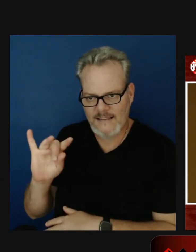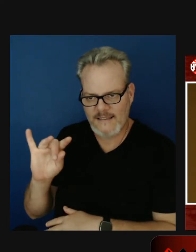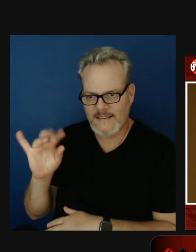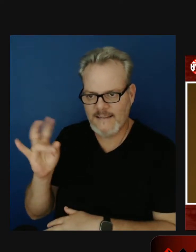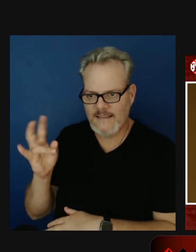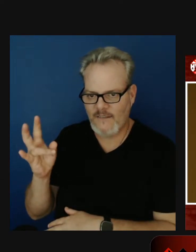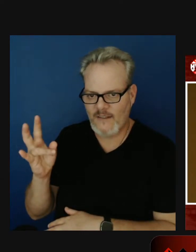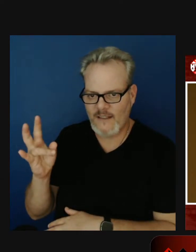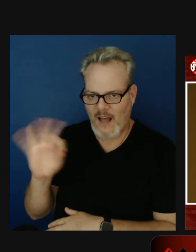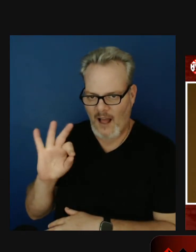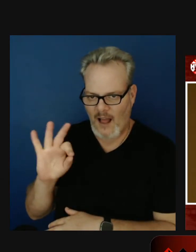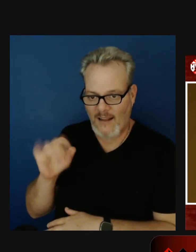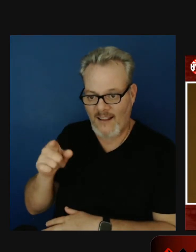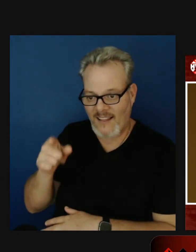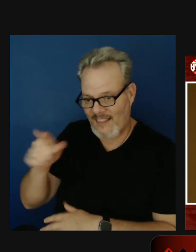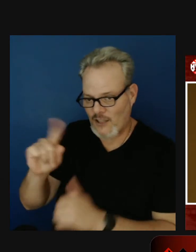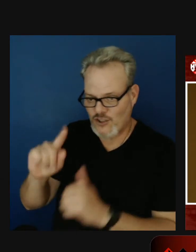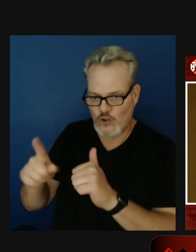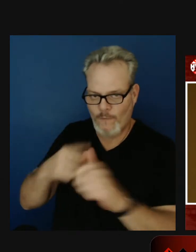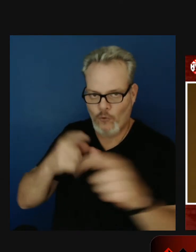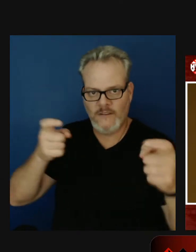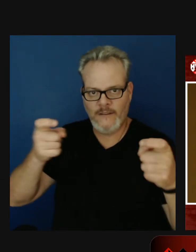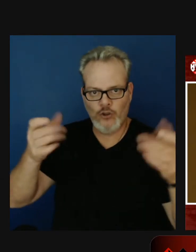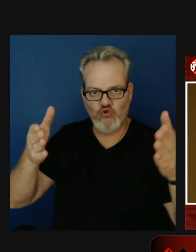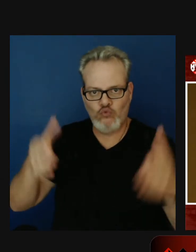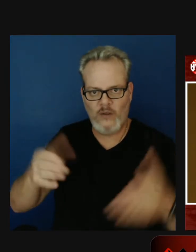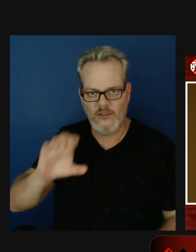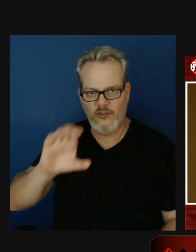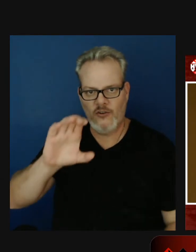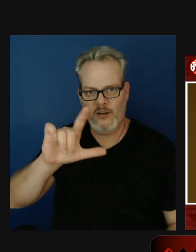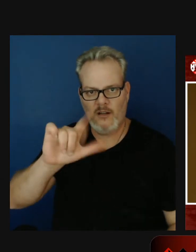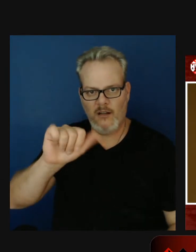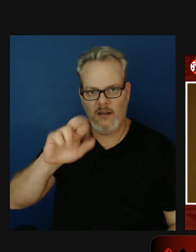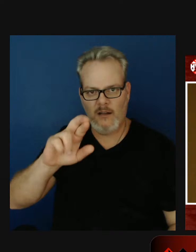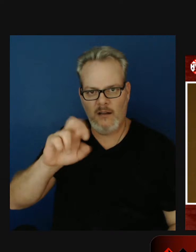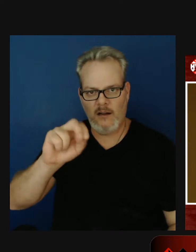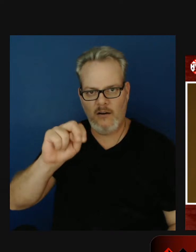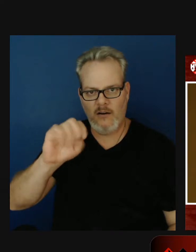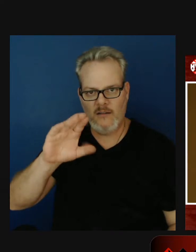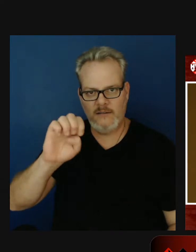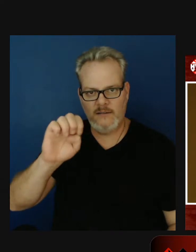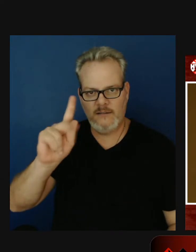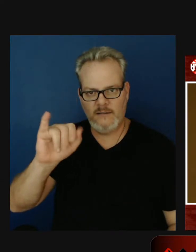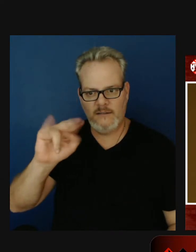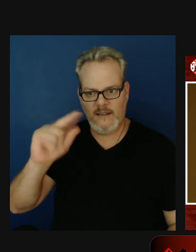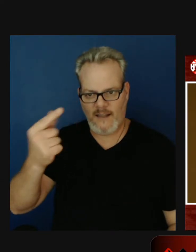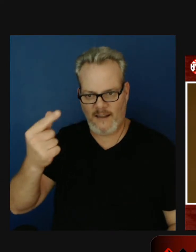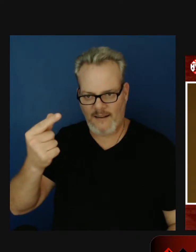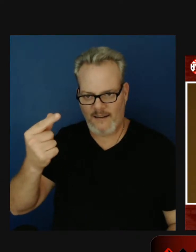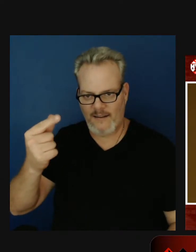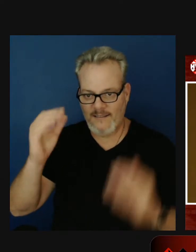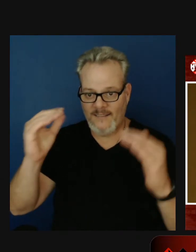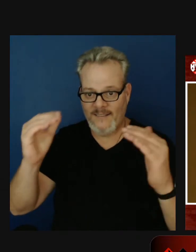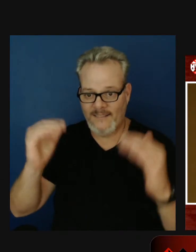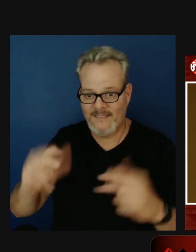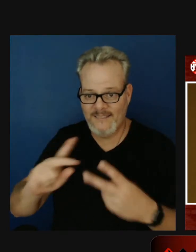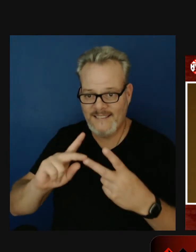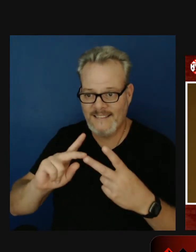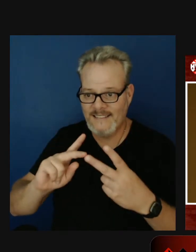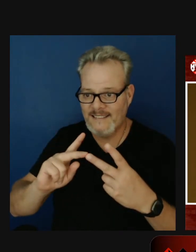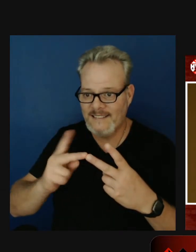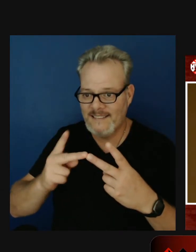director of USGS, Clarence King. This is our second director, John Wesley Powell. The kind of mandate of the USGS